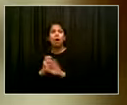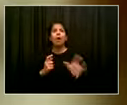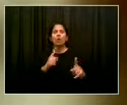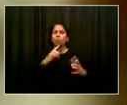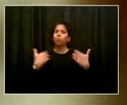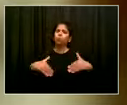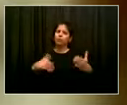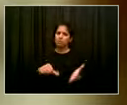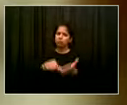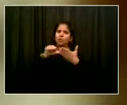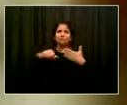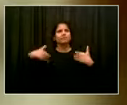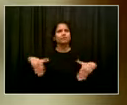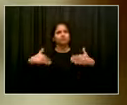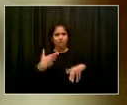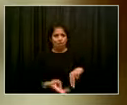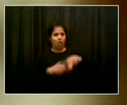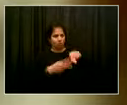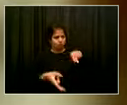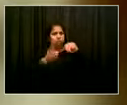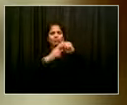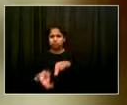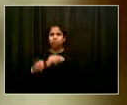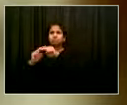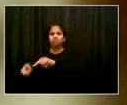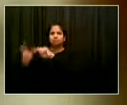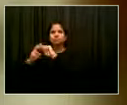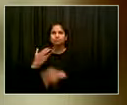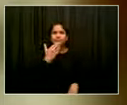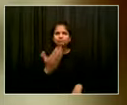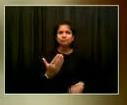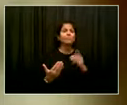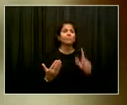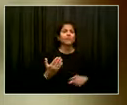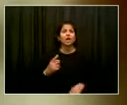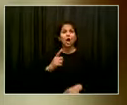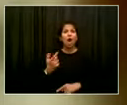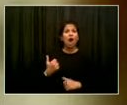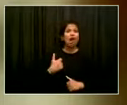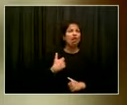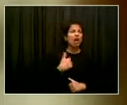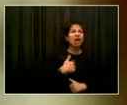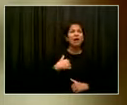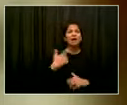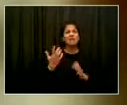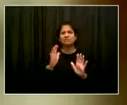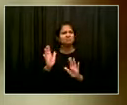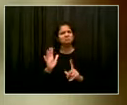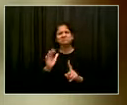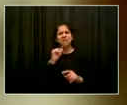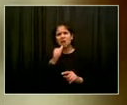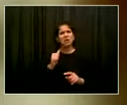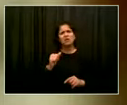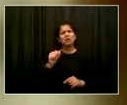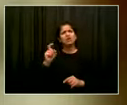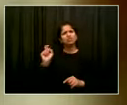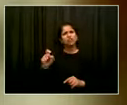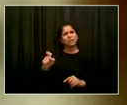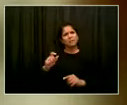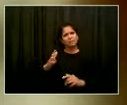It really shouldn't take a mandate for something as sensible as getting vaccinated to protect